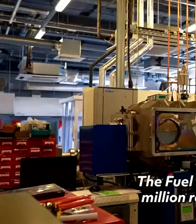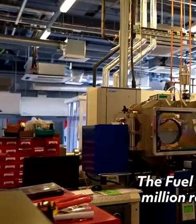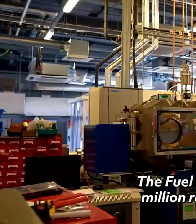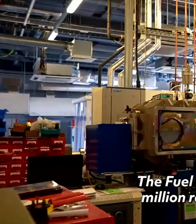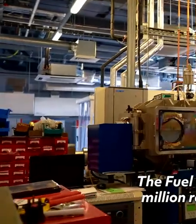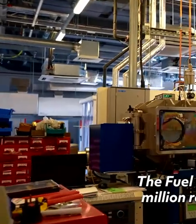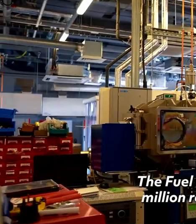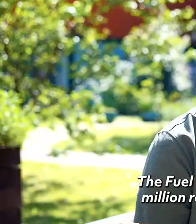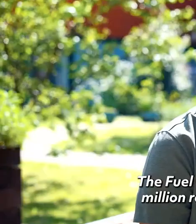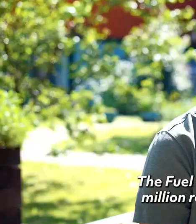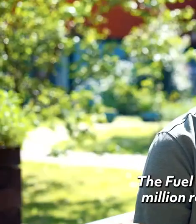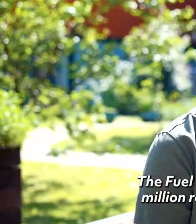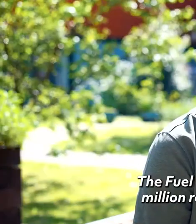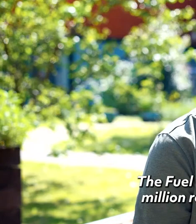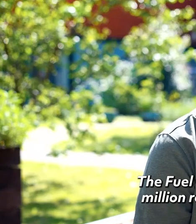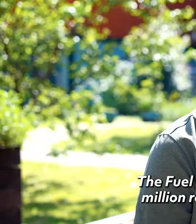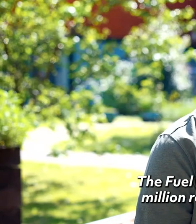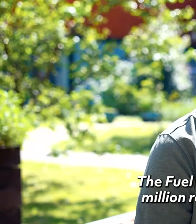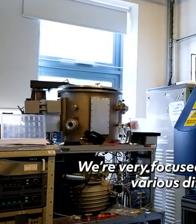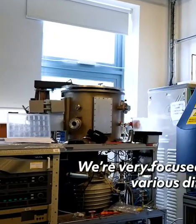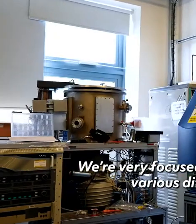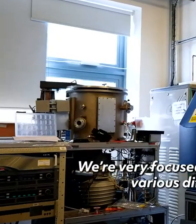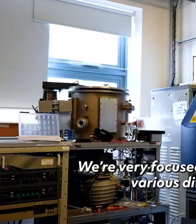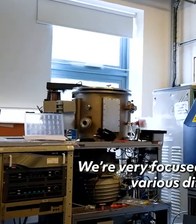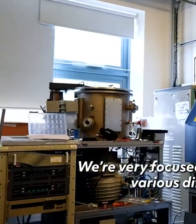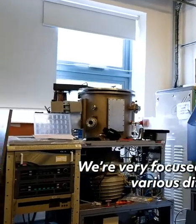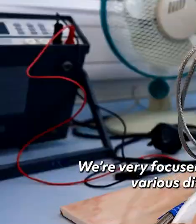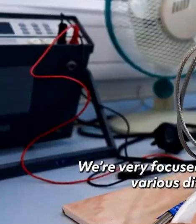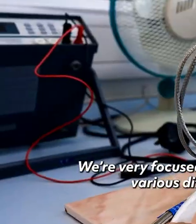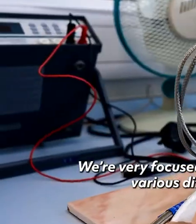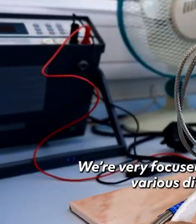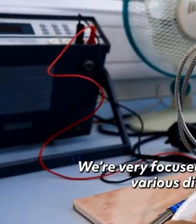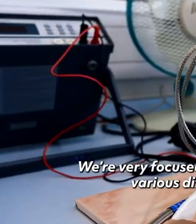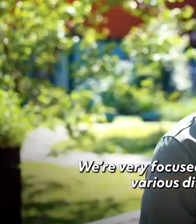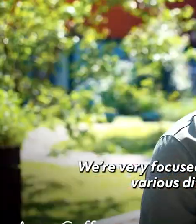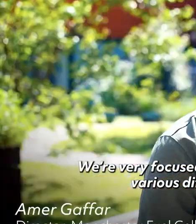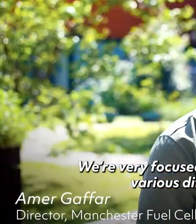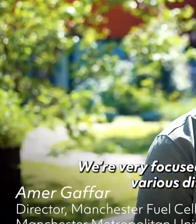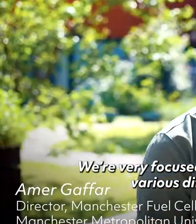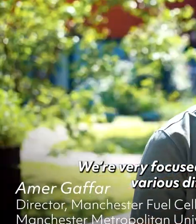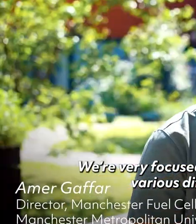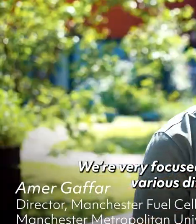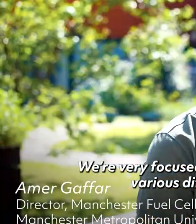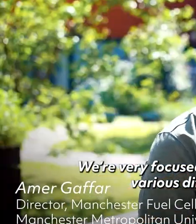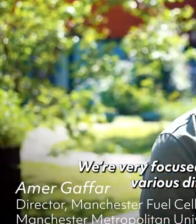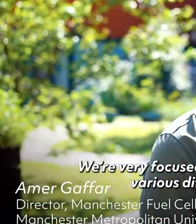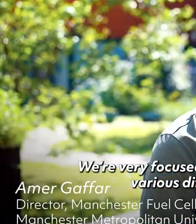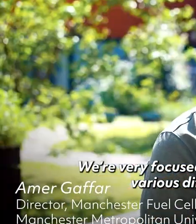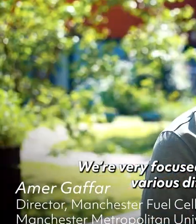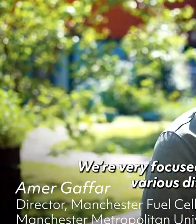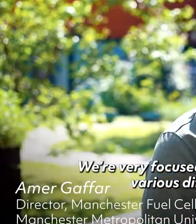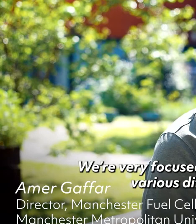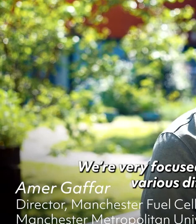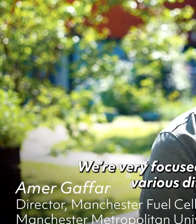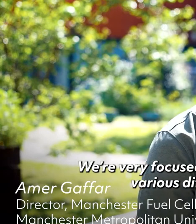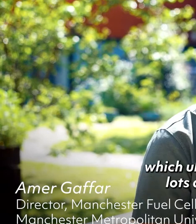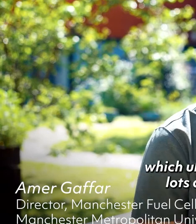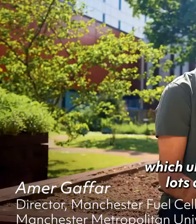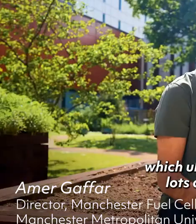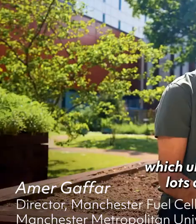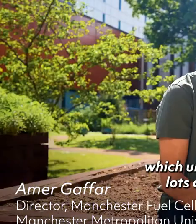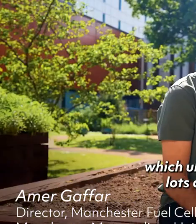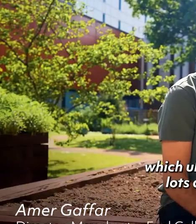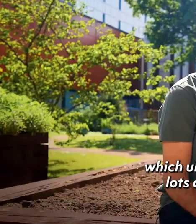is a £4.1 million research and innovation centre. We're very focused on green hydrogen, so we're working in various different projects on electrolysers,